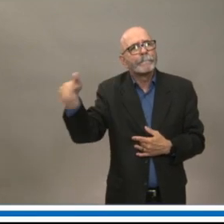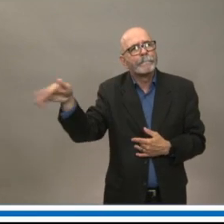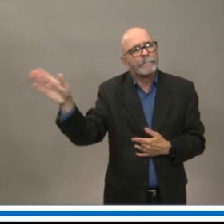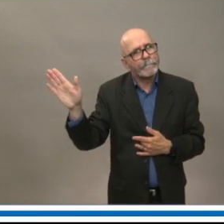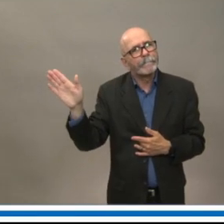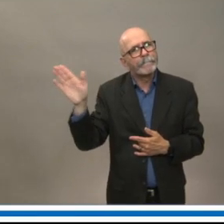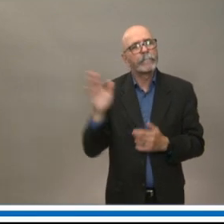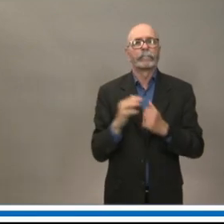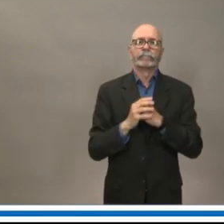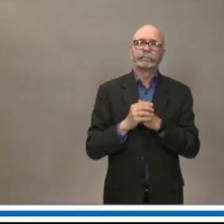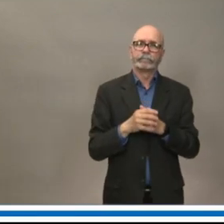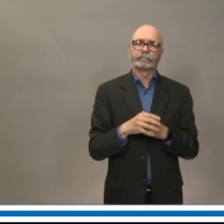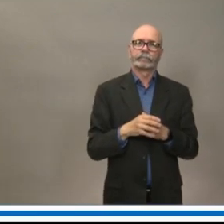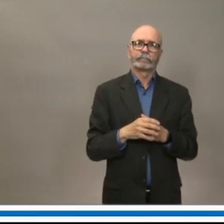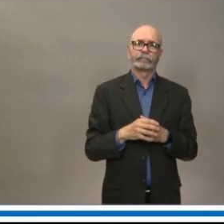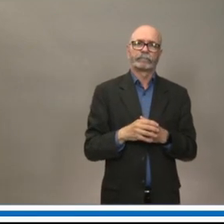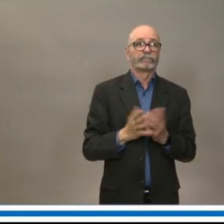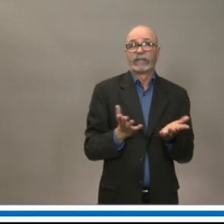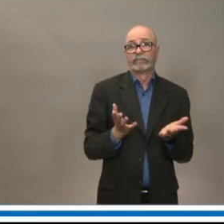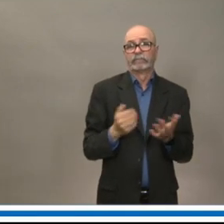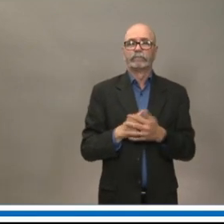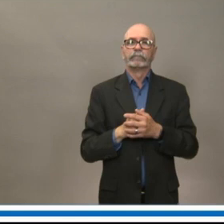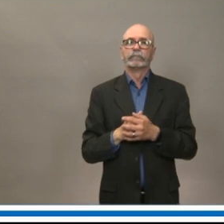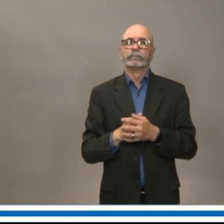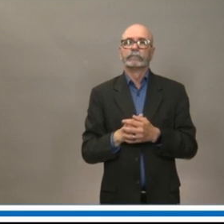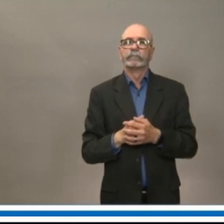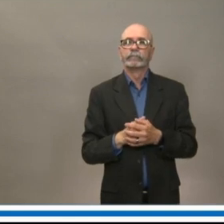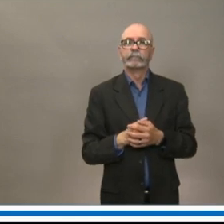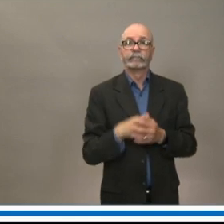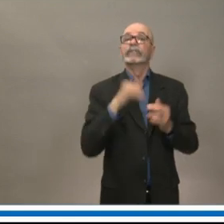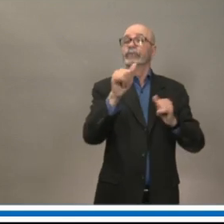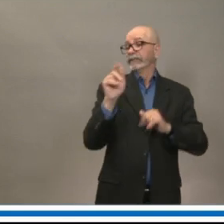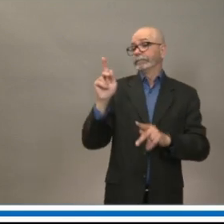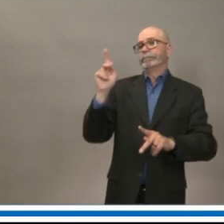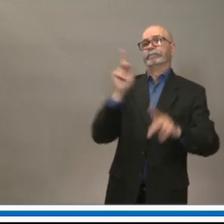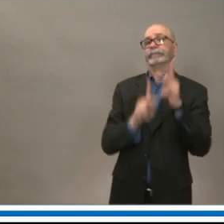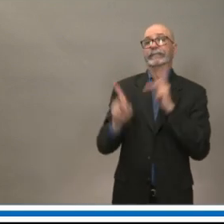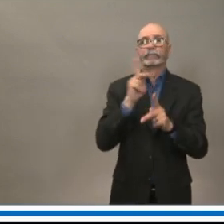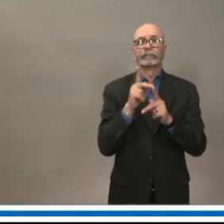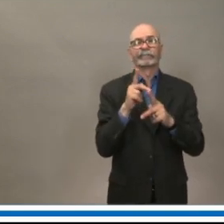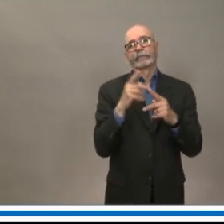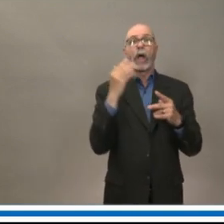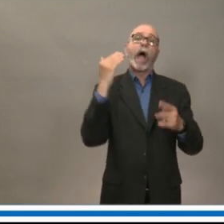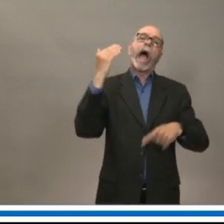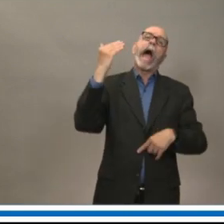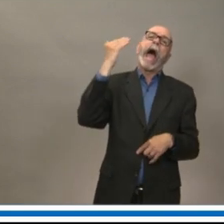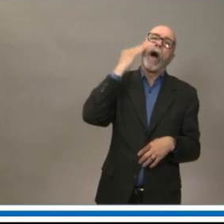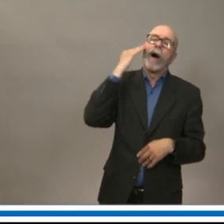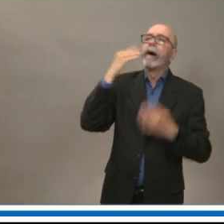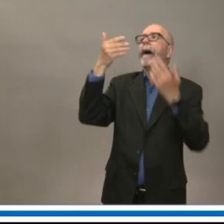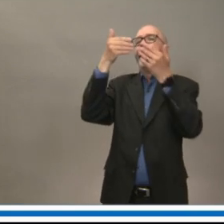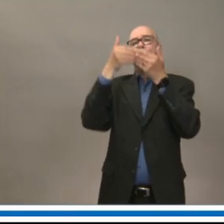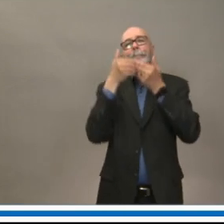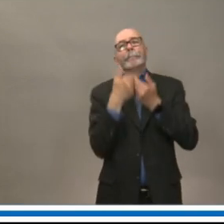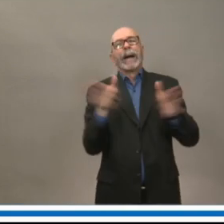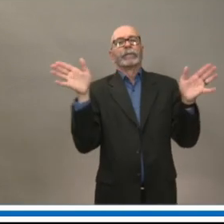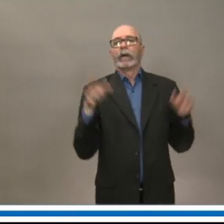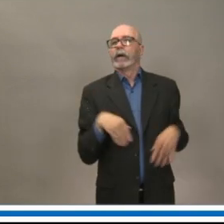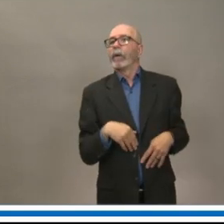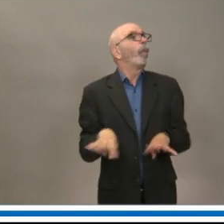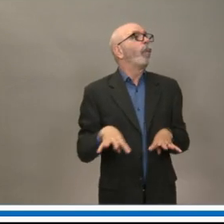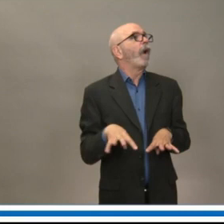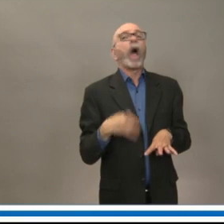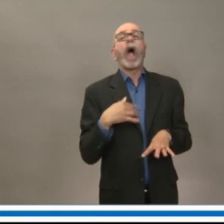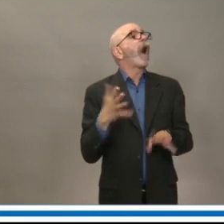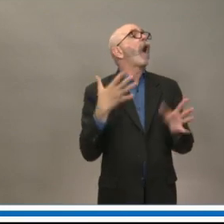So I think but there's a role for the public here as well, and we continue to hear stores still about lineup. So we